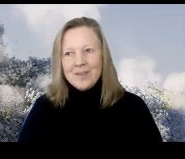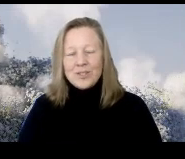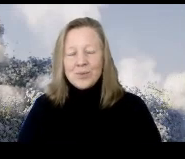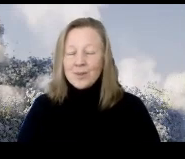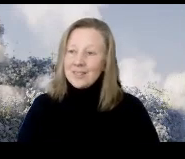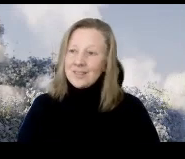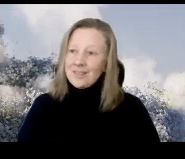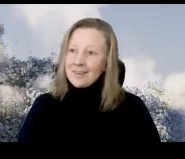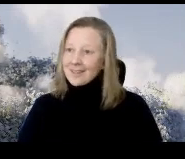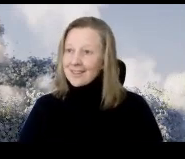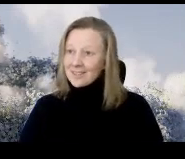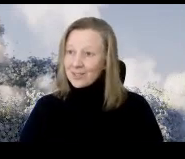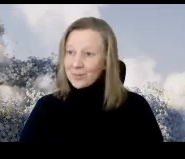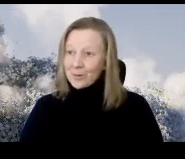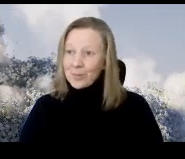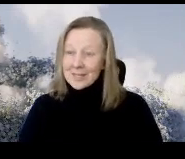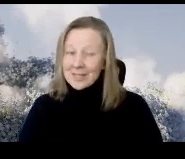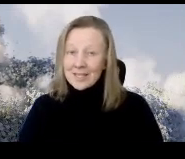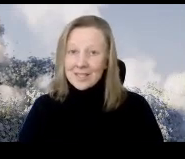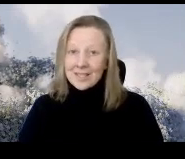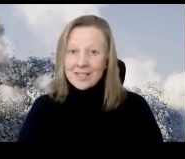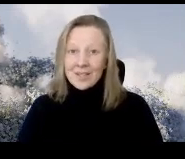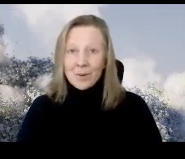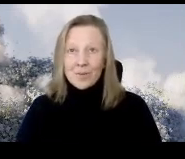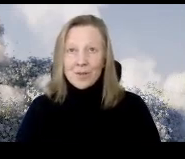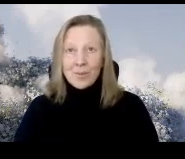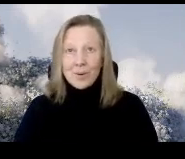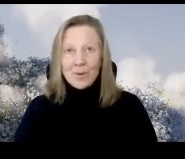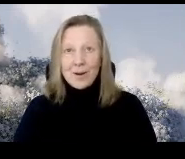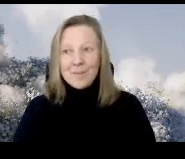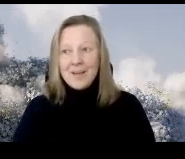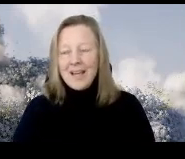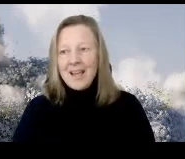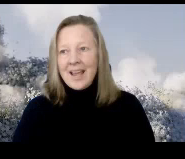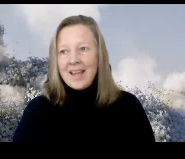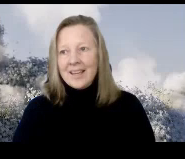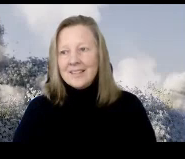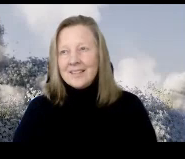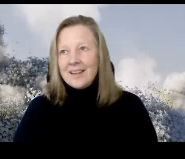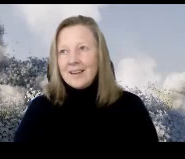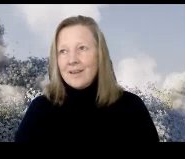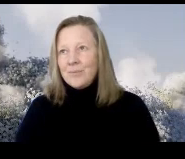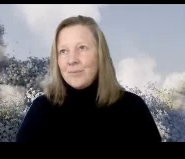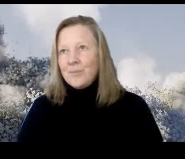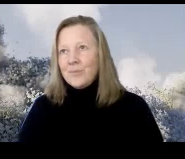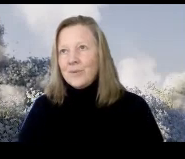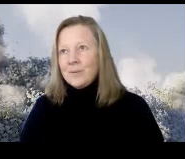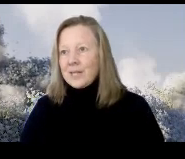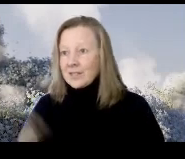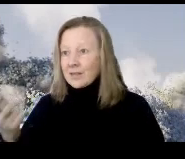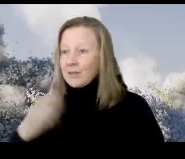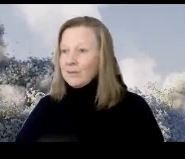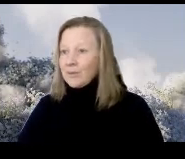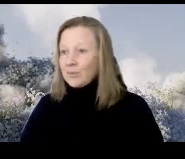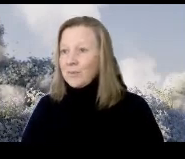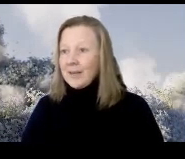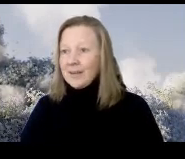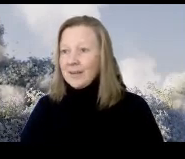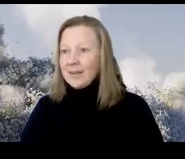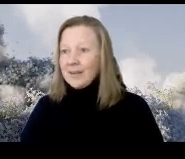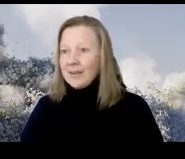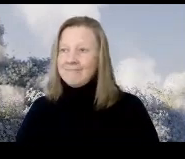have I think it's a short presentation to go over the program, and I'll get started